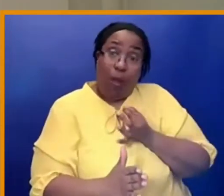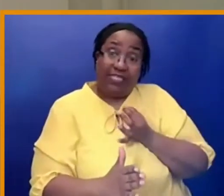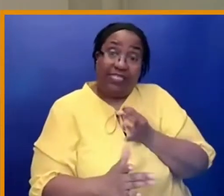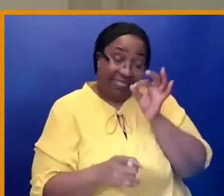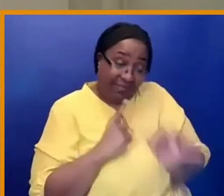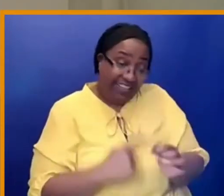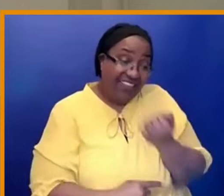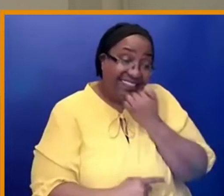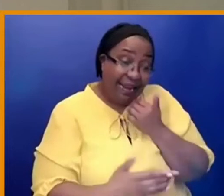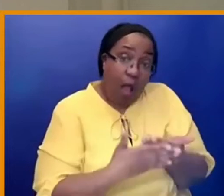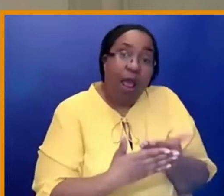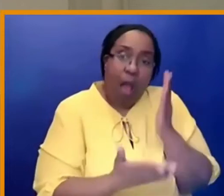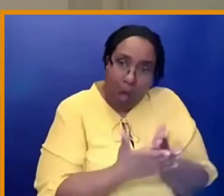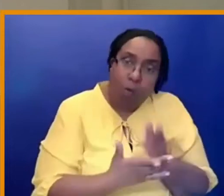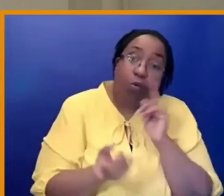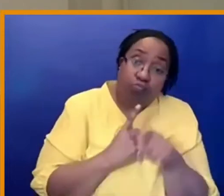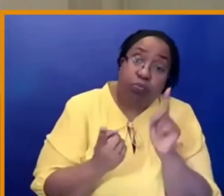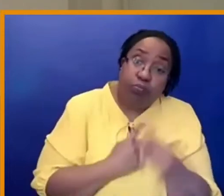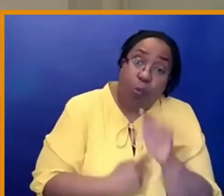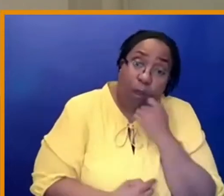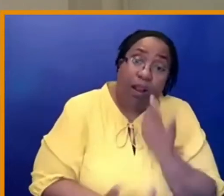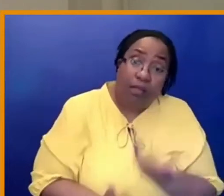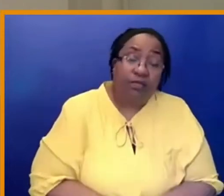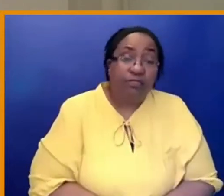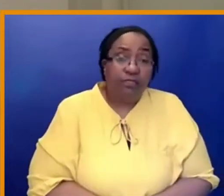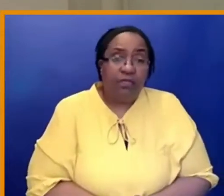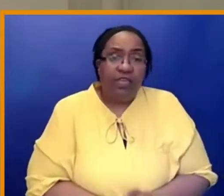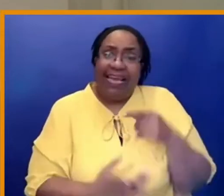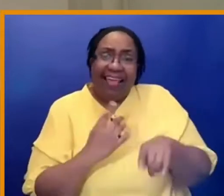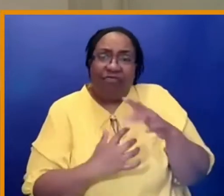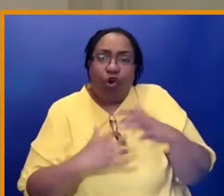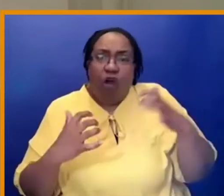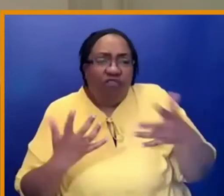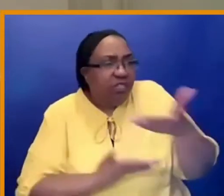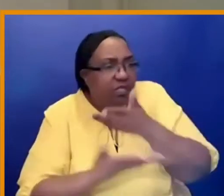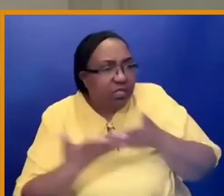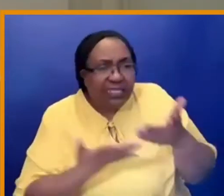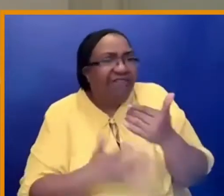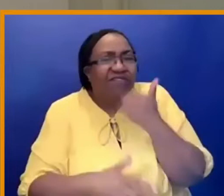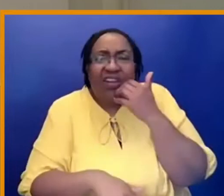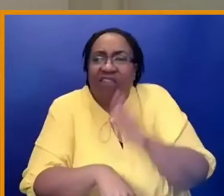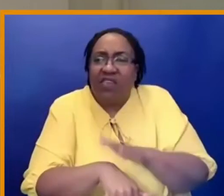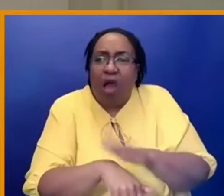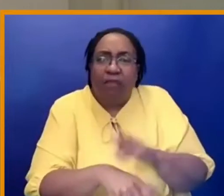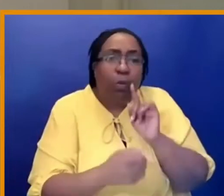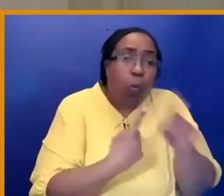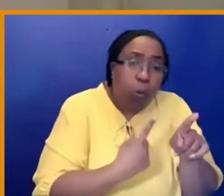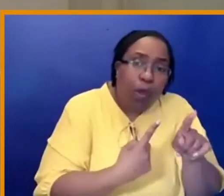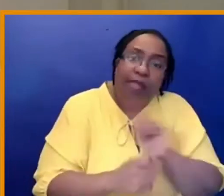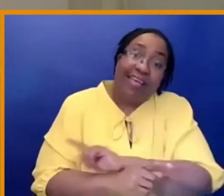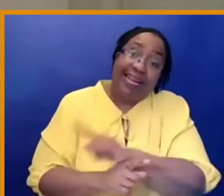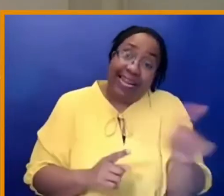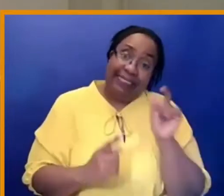answered. If there isn't time in the conference session to take any of these questions, the relevant officers will answer them by email later.